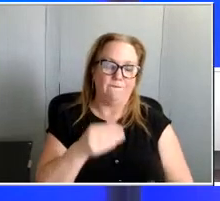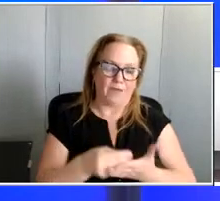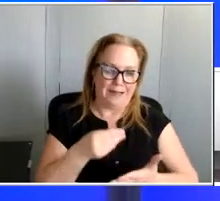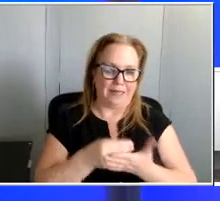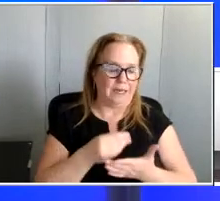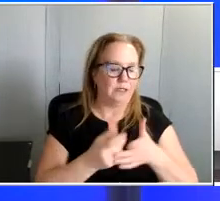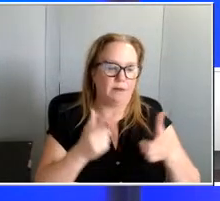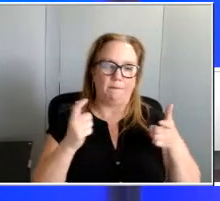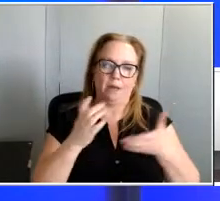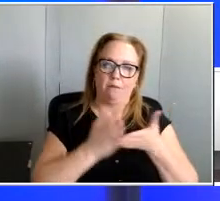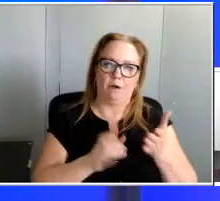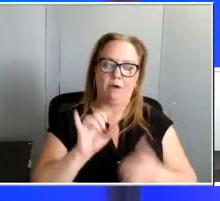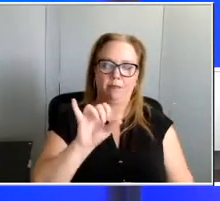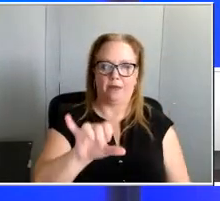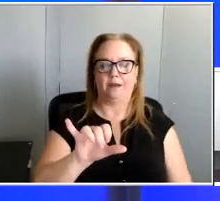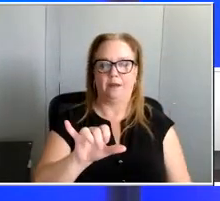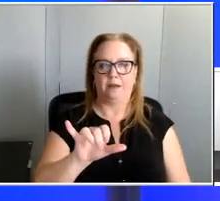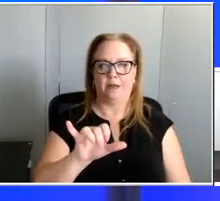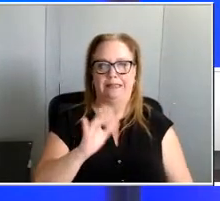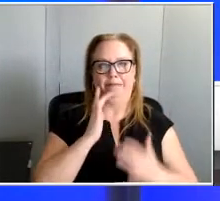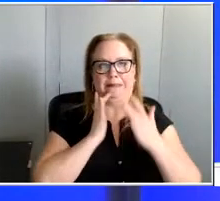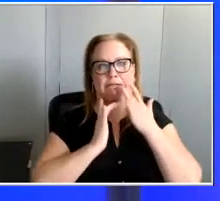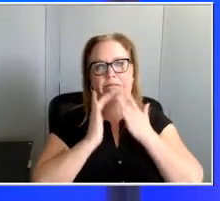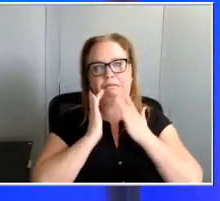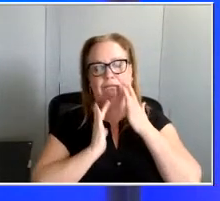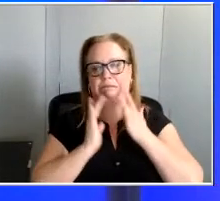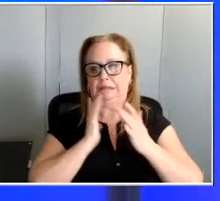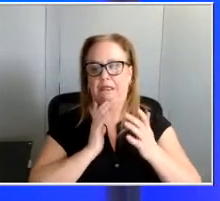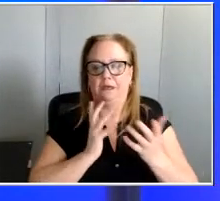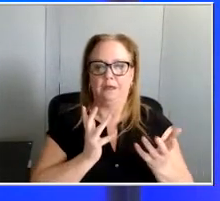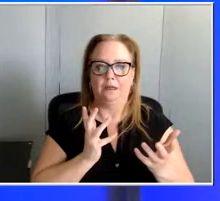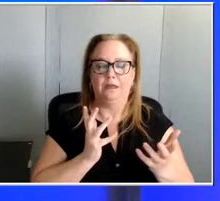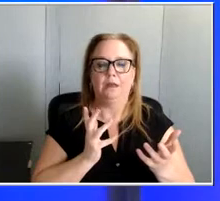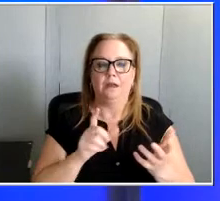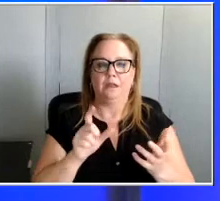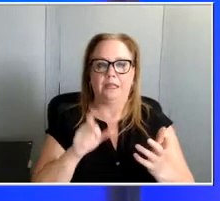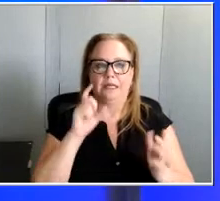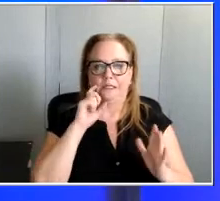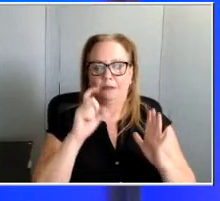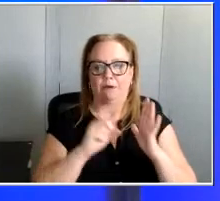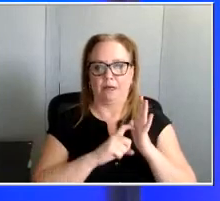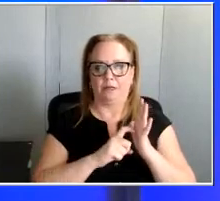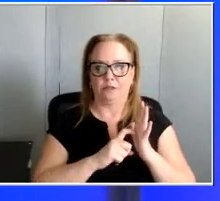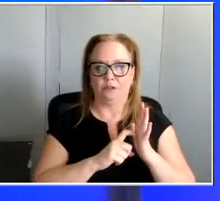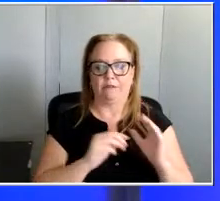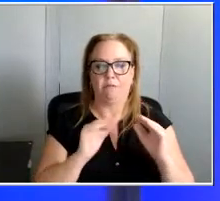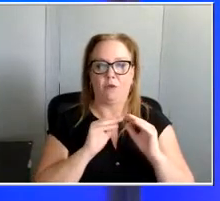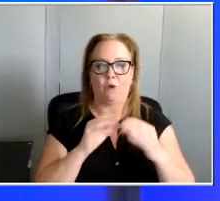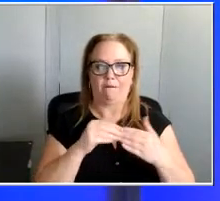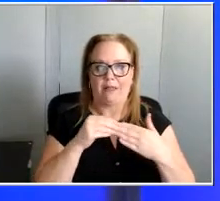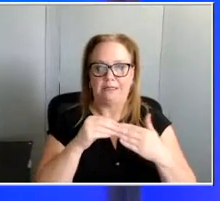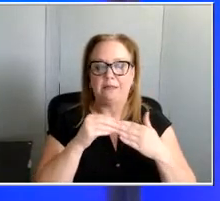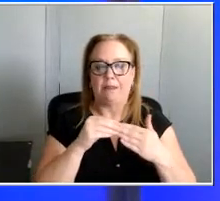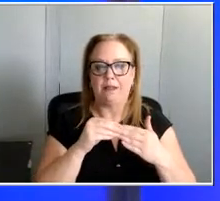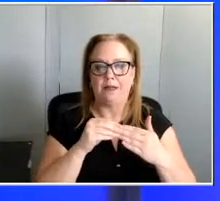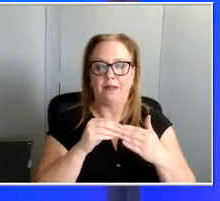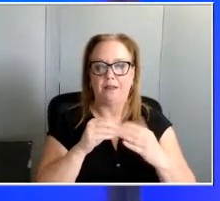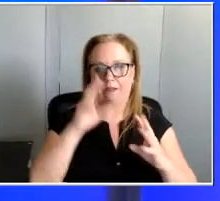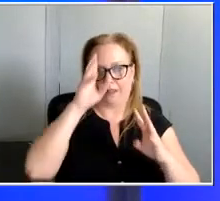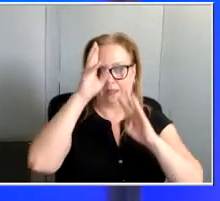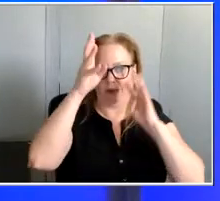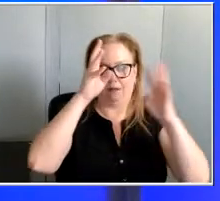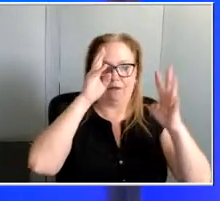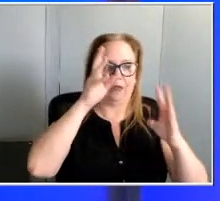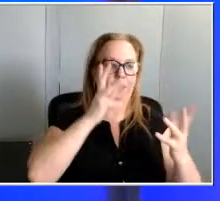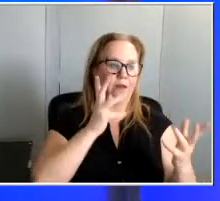and they've been squeezed enough, and I think it needs to be recognized. You give them a little bit more flexibility, they'll innovate, they'll help address what